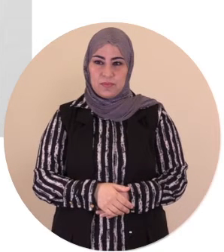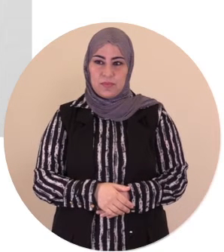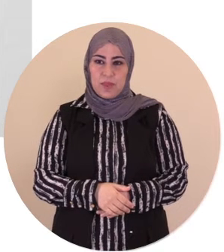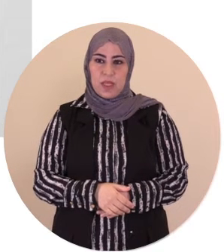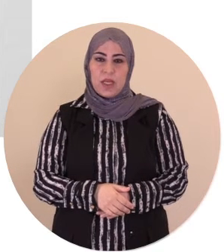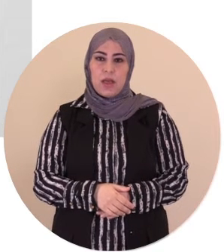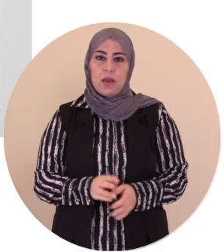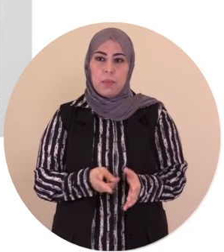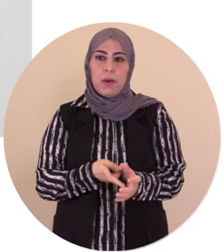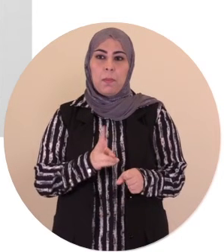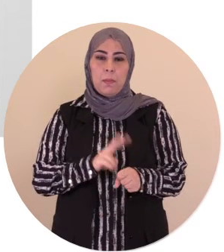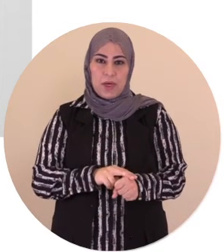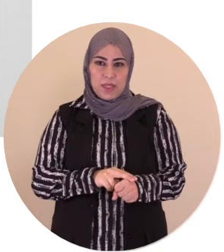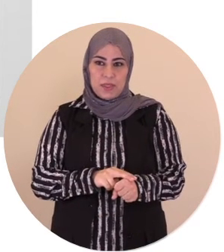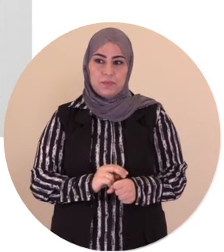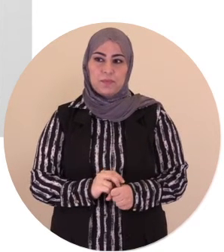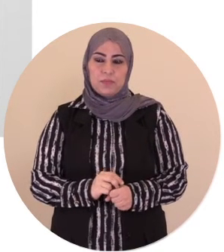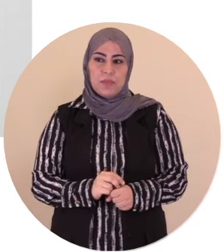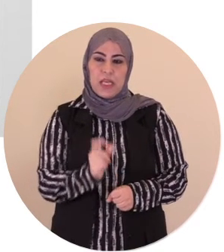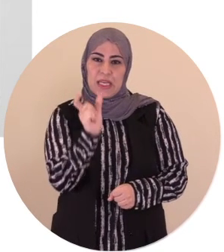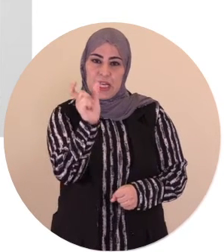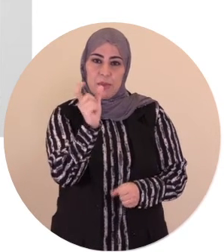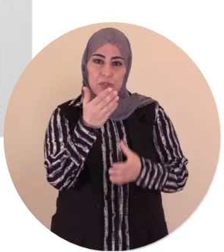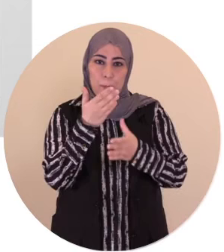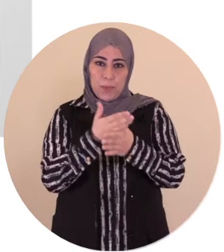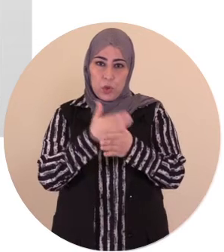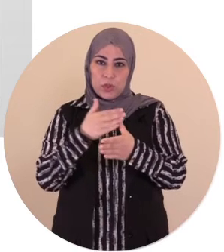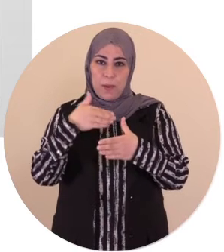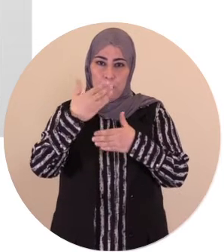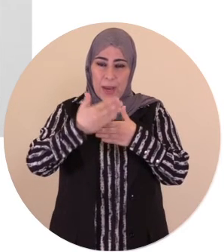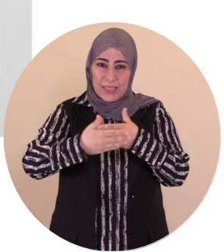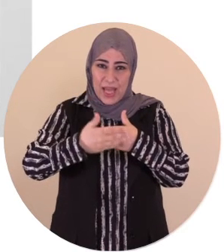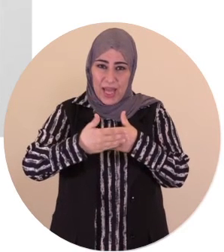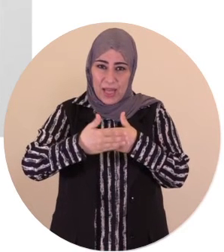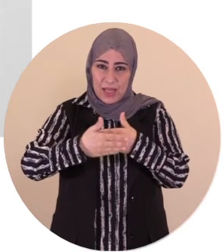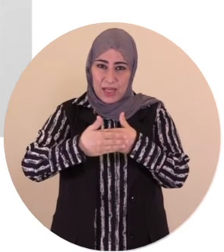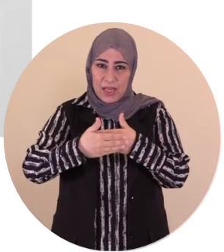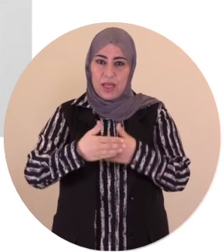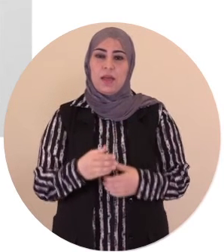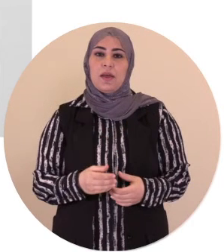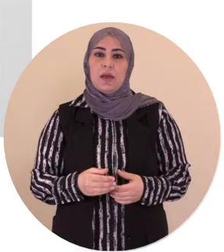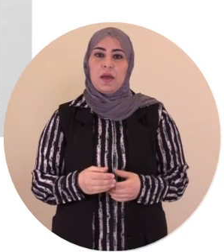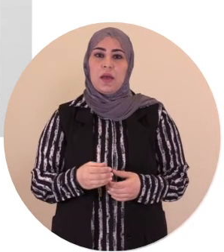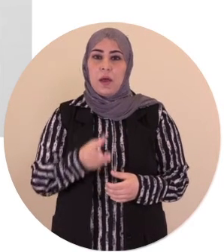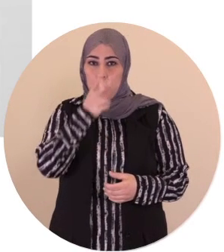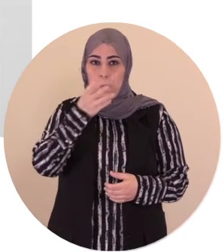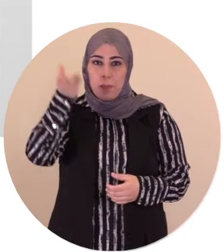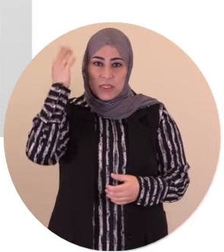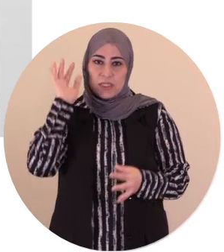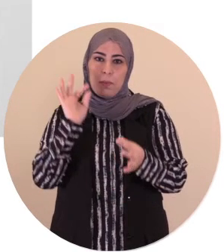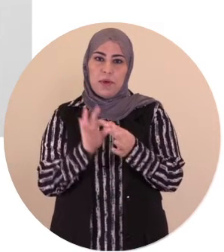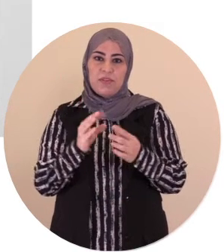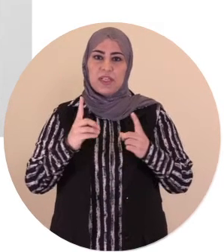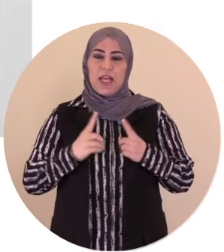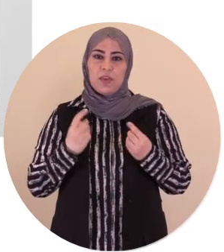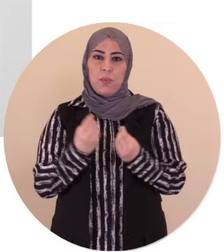after. So notice, Sammy forgot to lock the door because he had woken up late. So